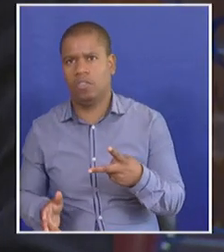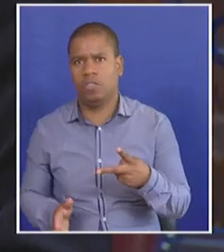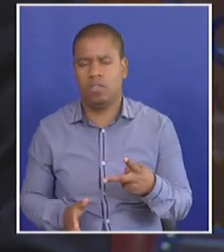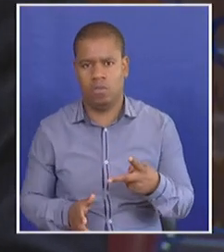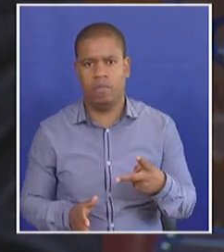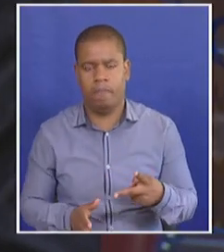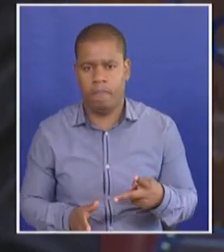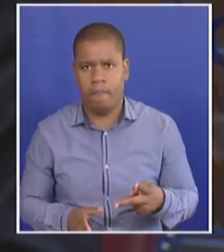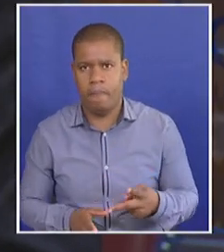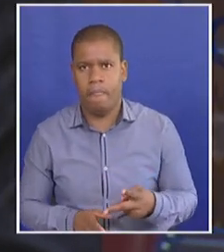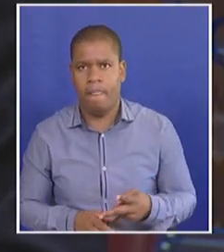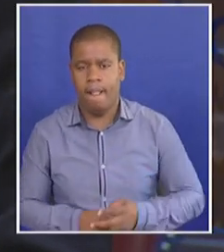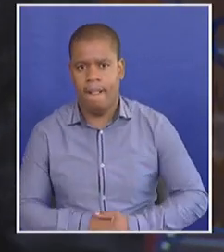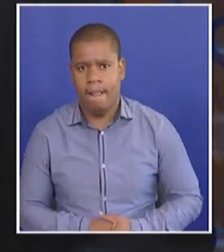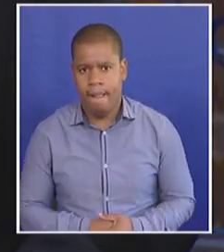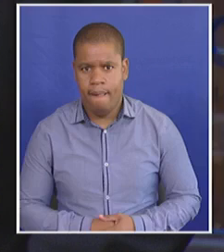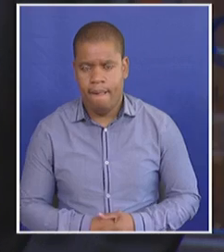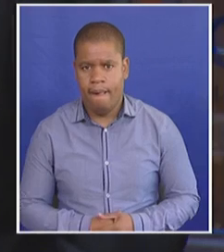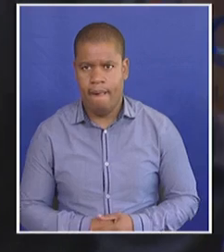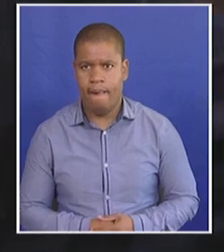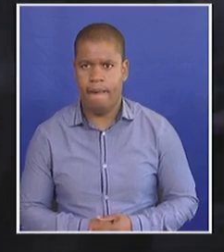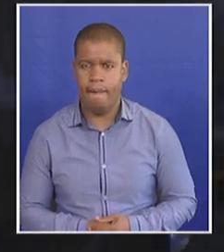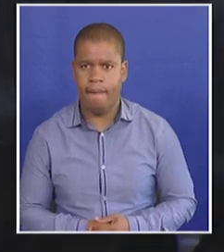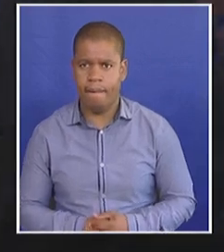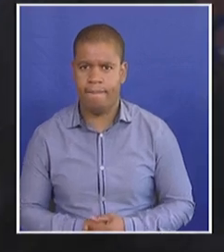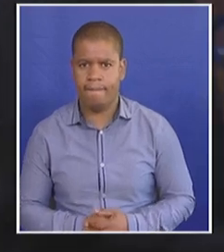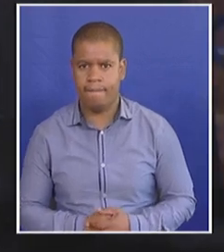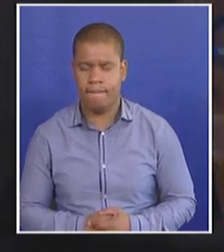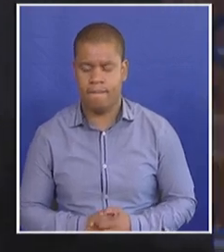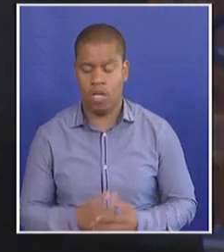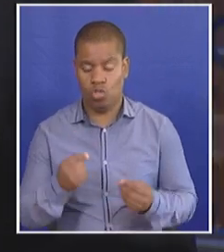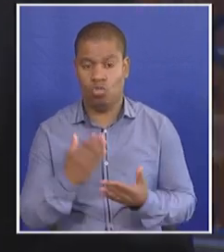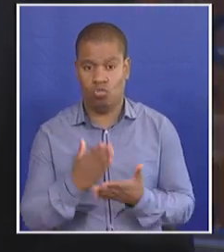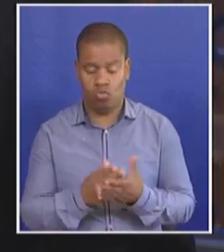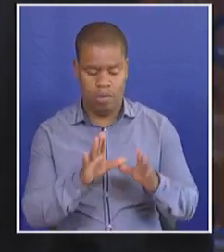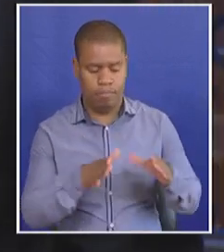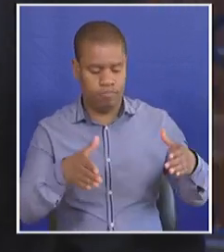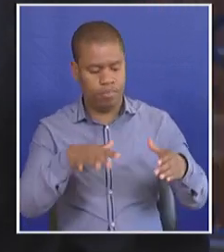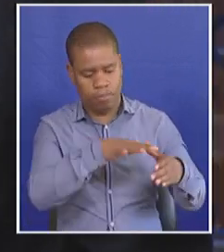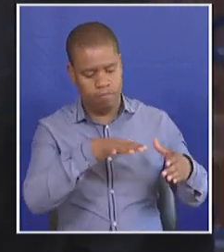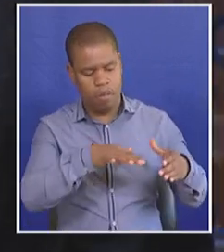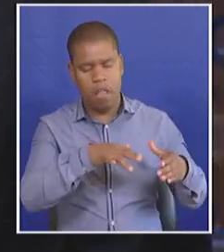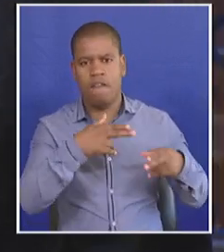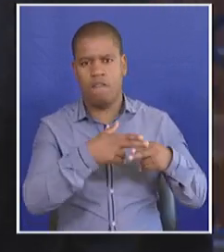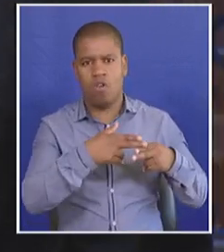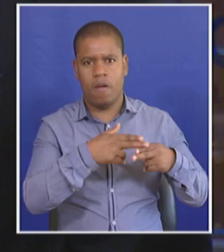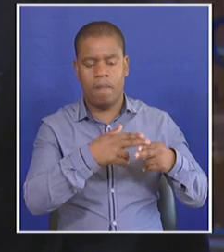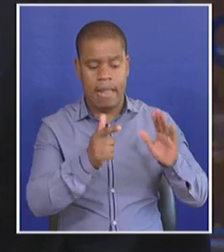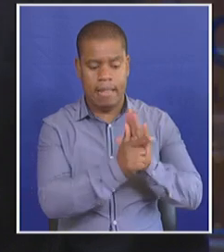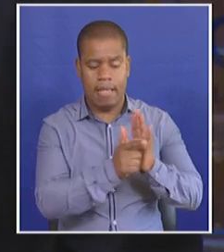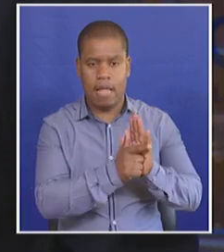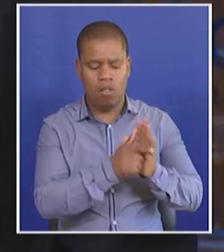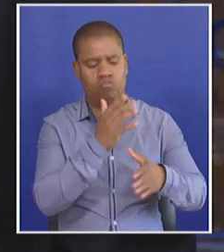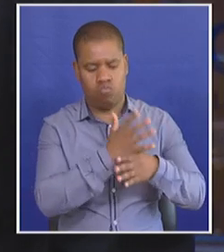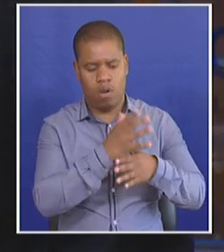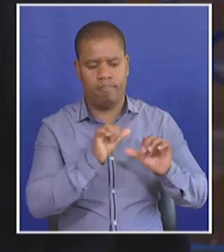that made in regarding the forum of the legal practice. Thank